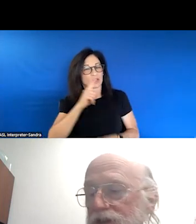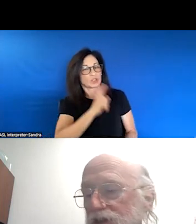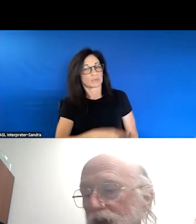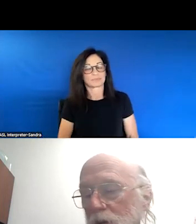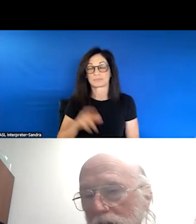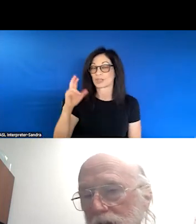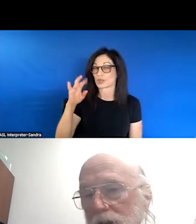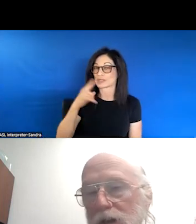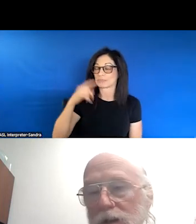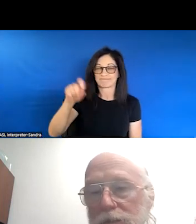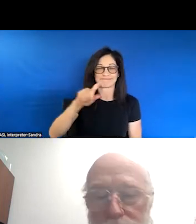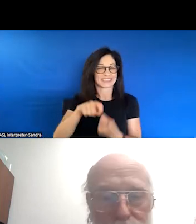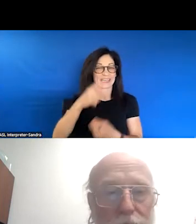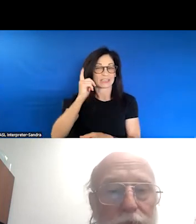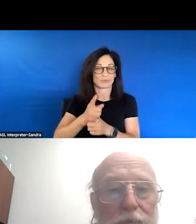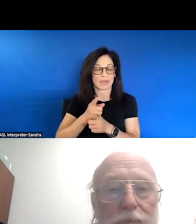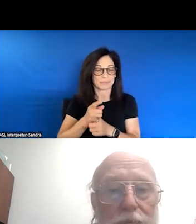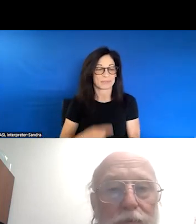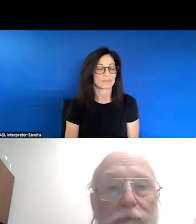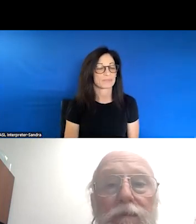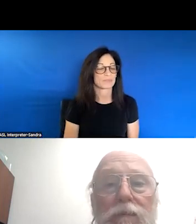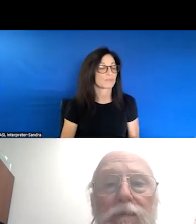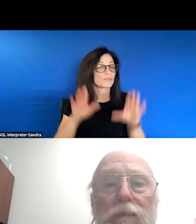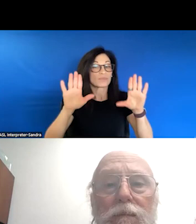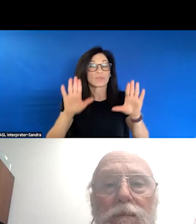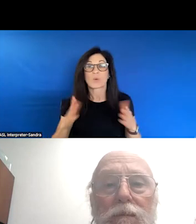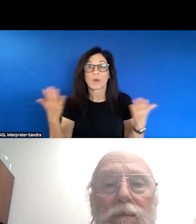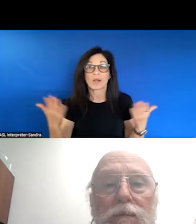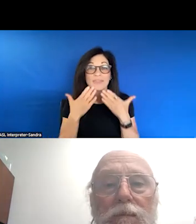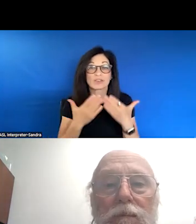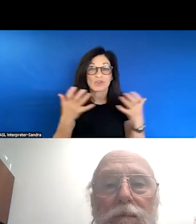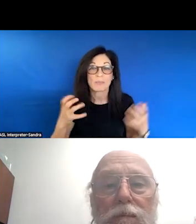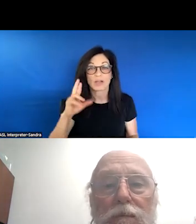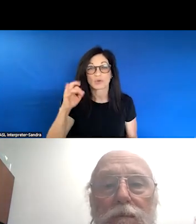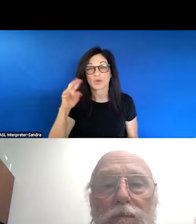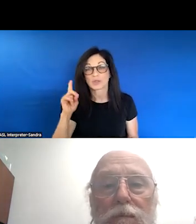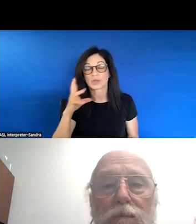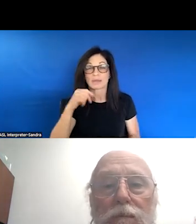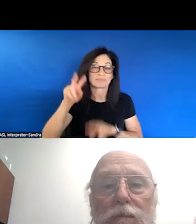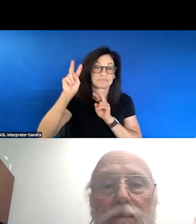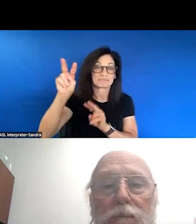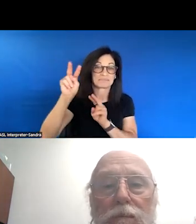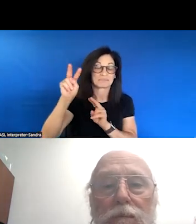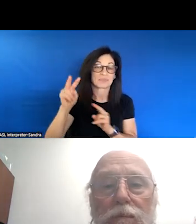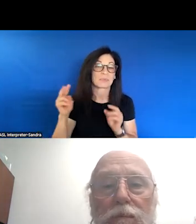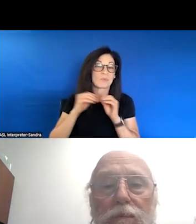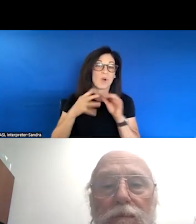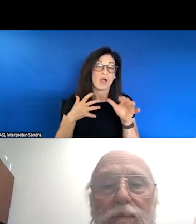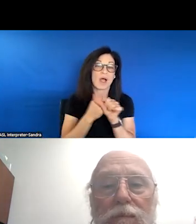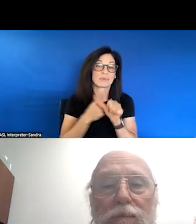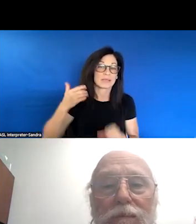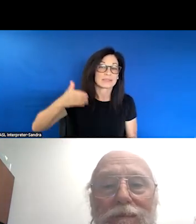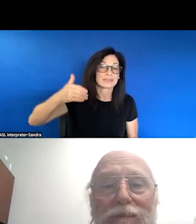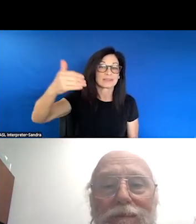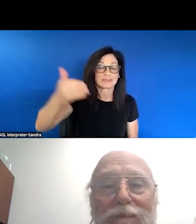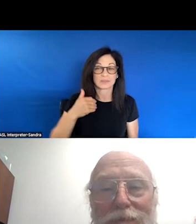that's exactly right. Great. Well, thank you so much, Richard, and looking forward to future updates as we continue to